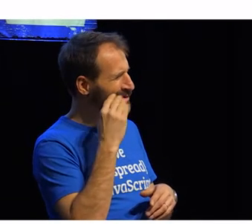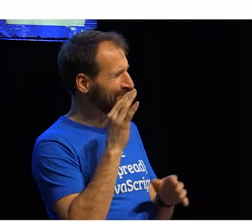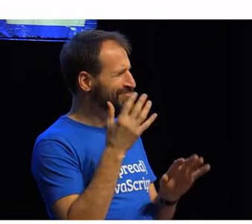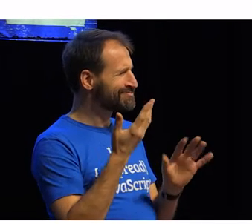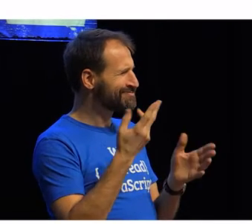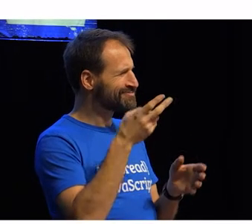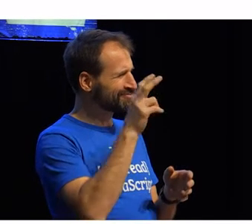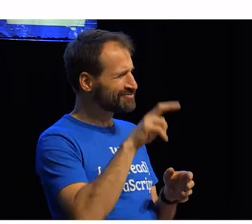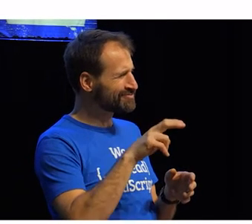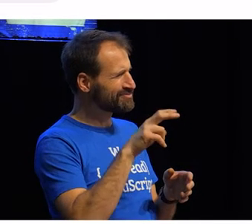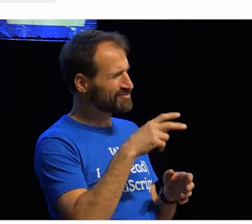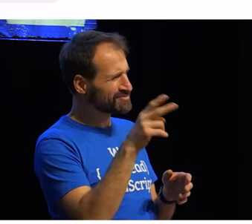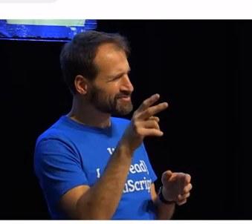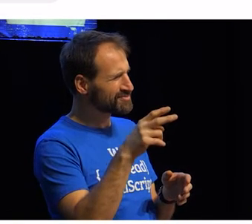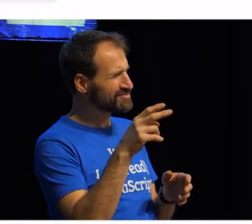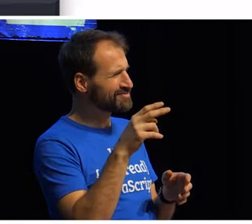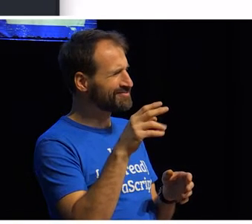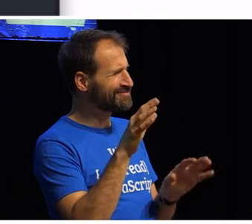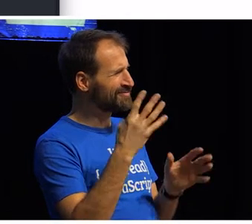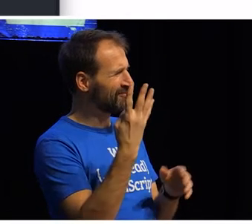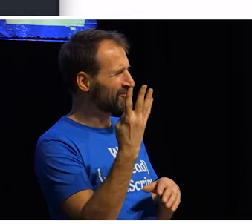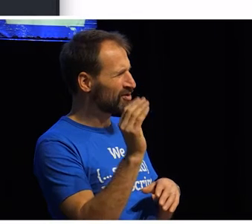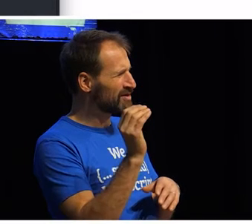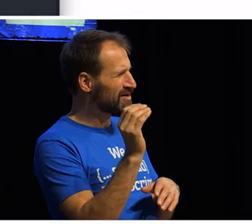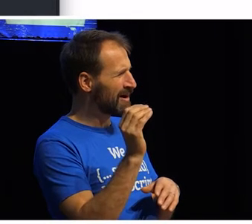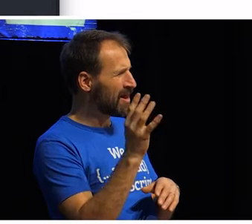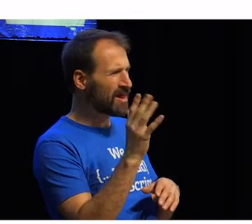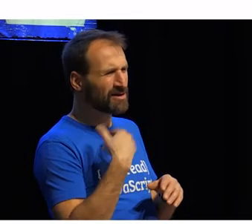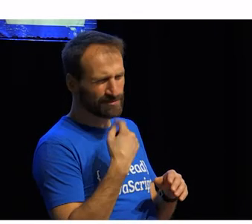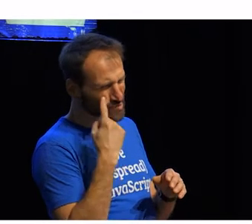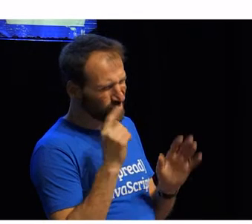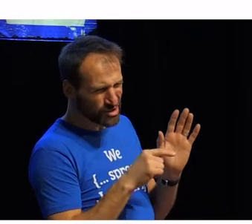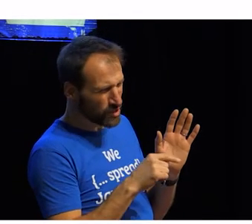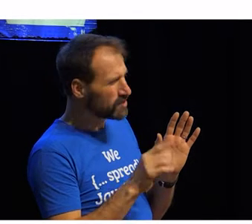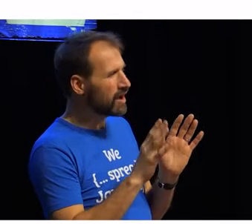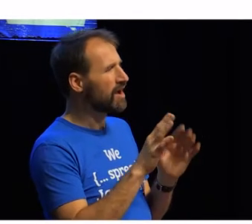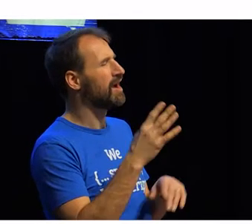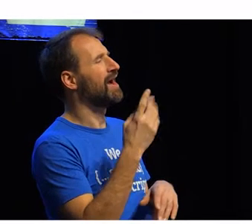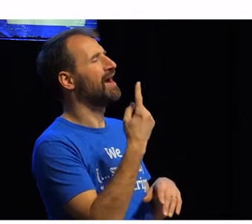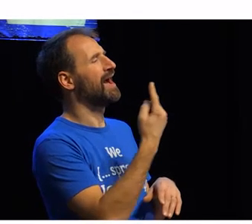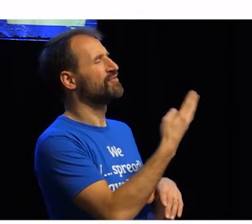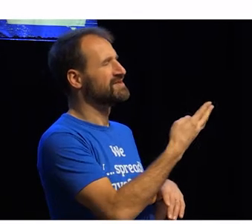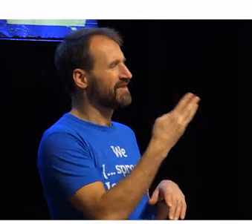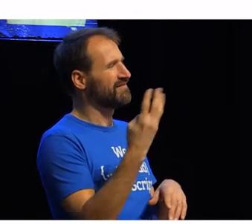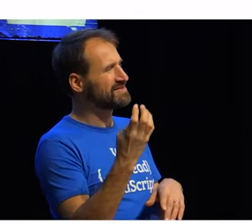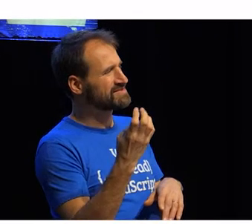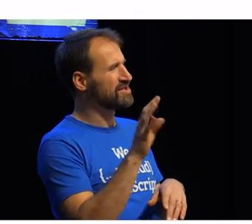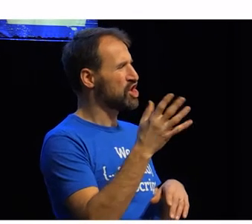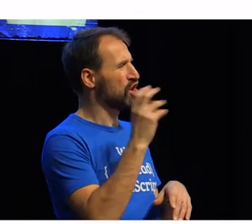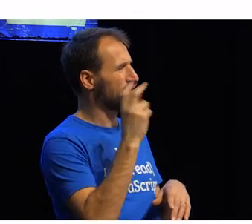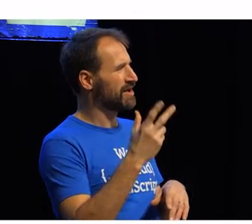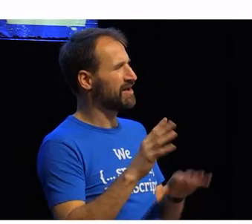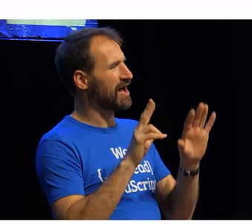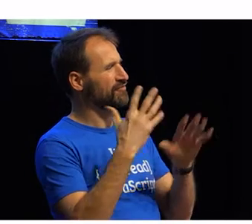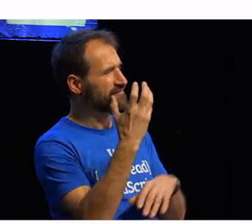this thing - I think of 40 when you sort of cheat here a little bit oh sorry this is 41 and the other one needed to be 48 58 and